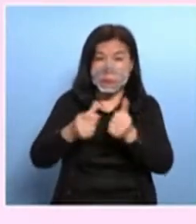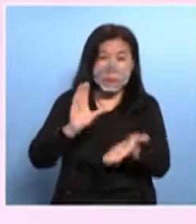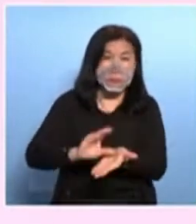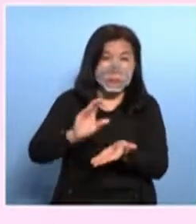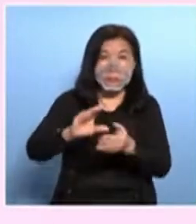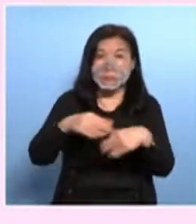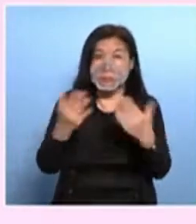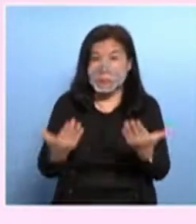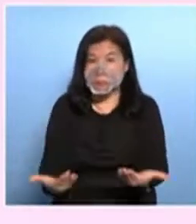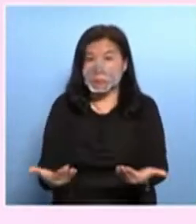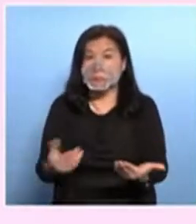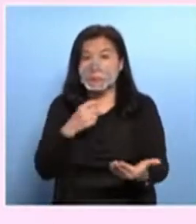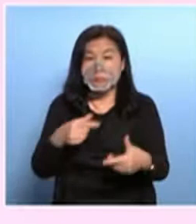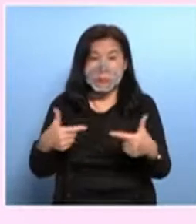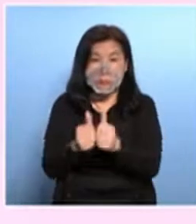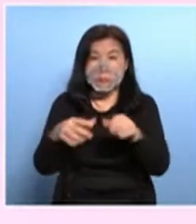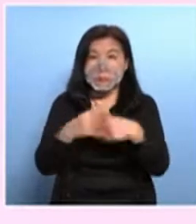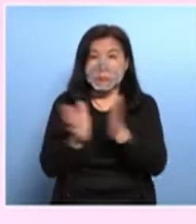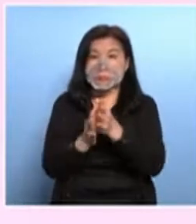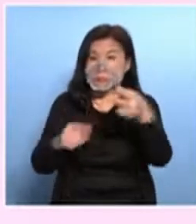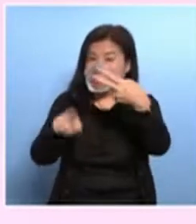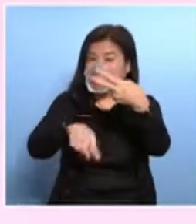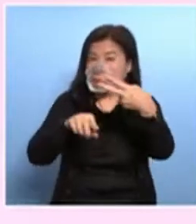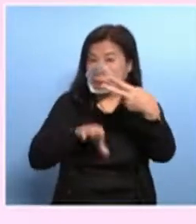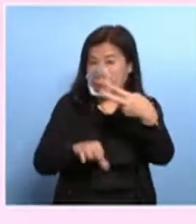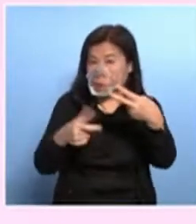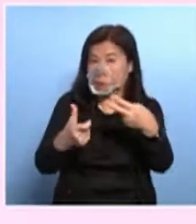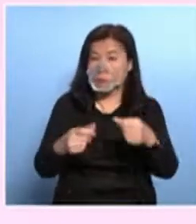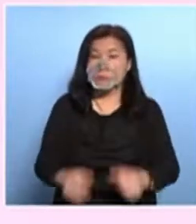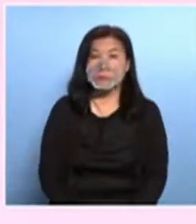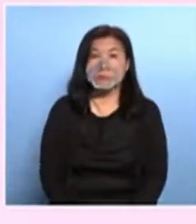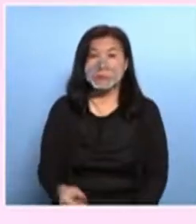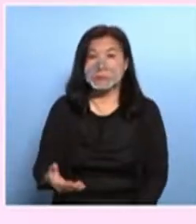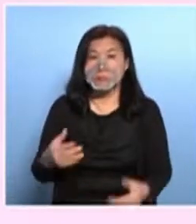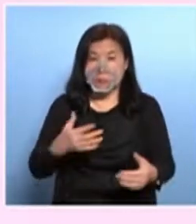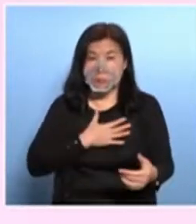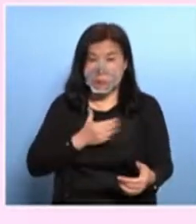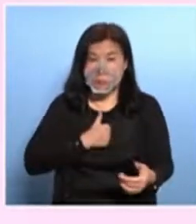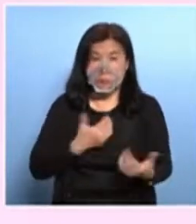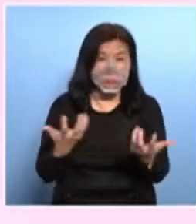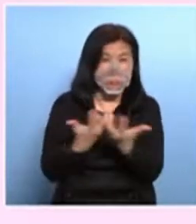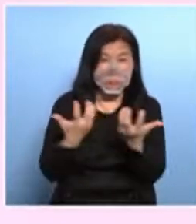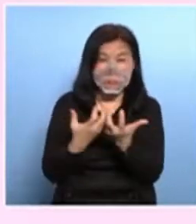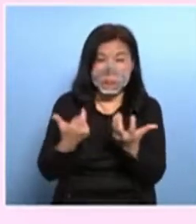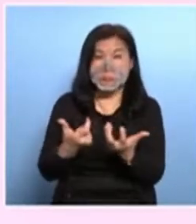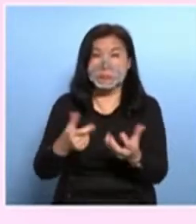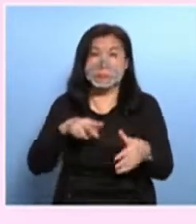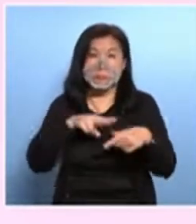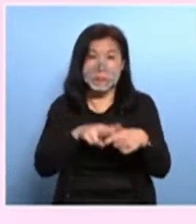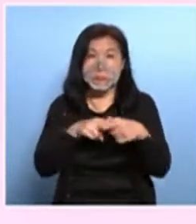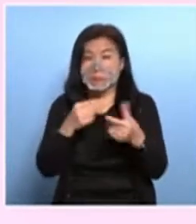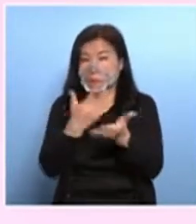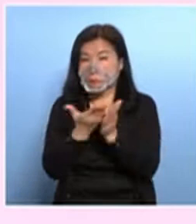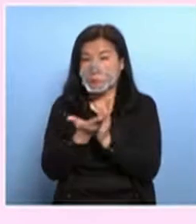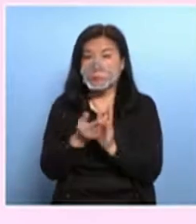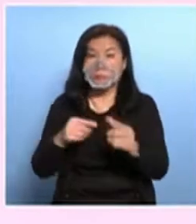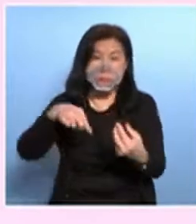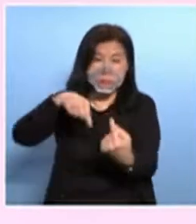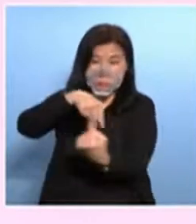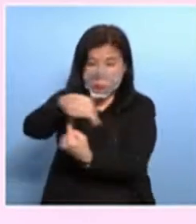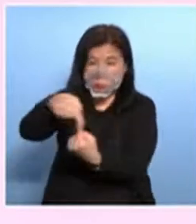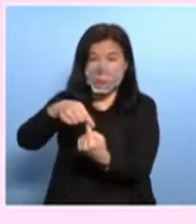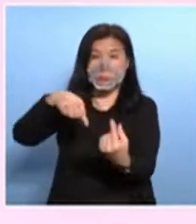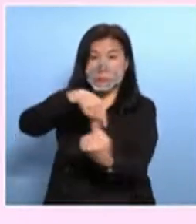including setting up the AEF with an injection of about $200 billion in total, and implementing counter-cyclical measures on a massive scale